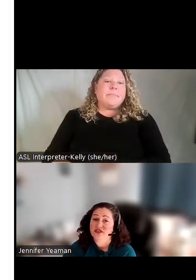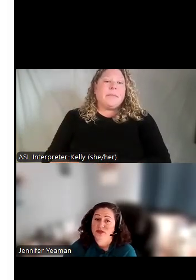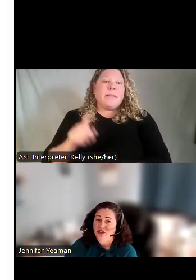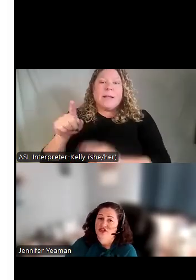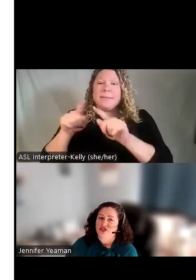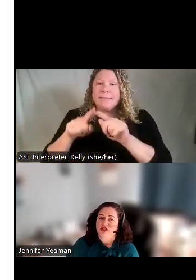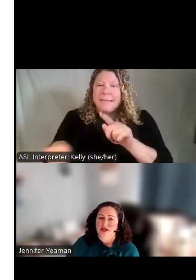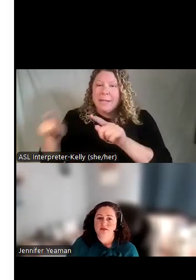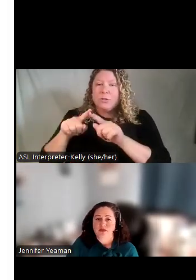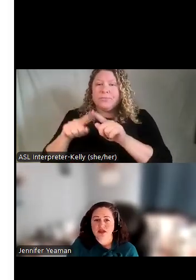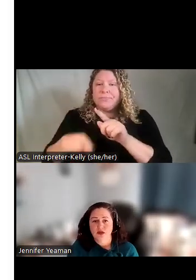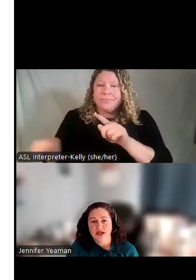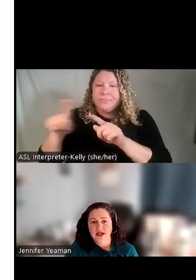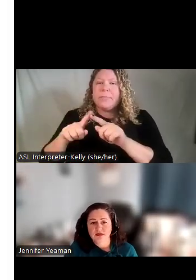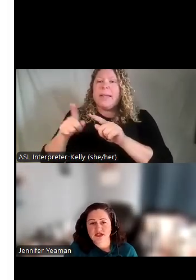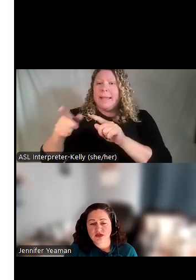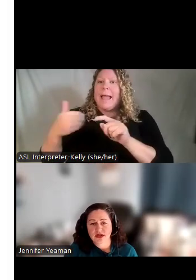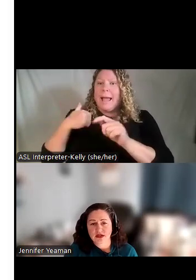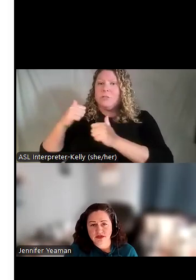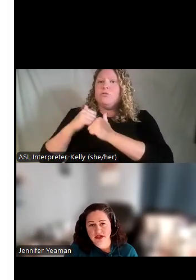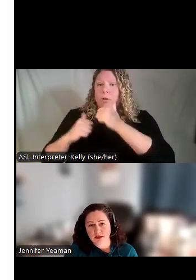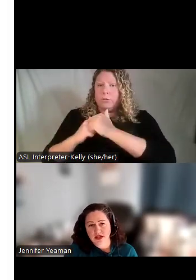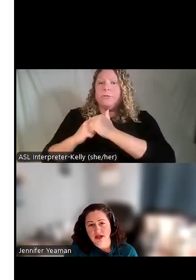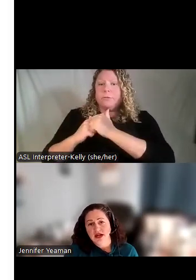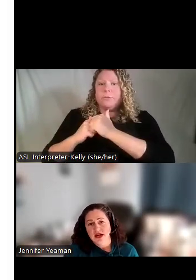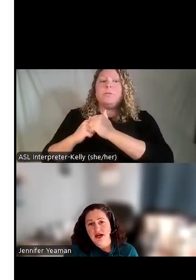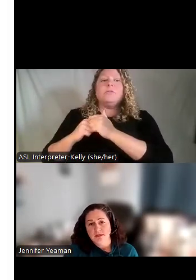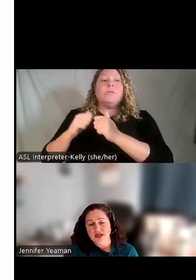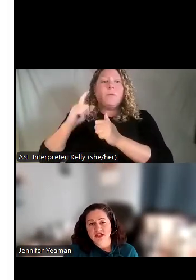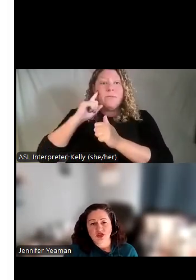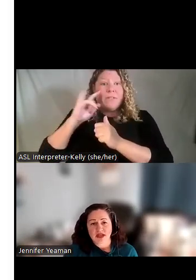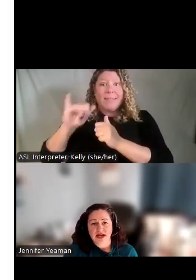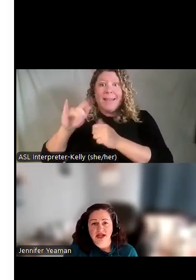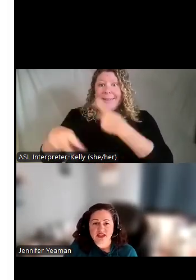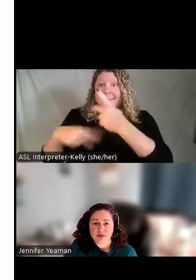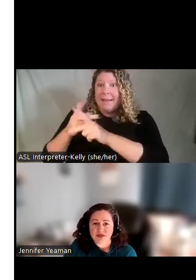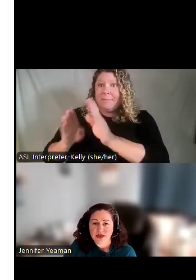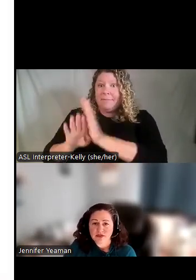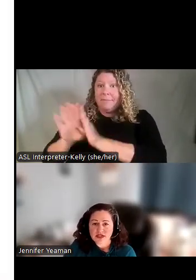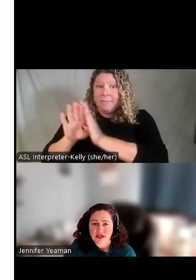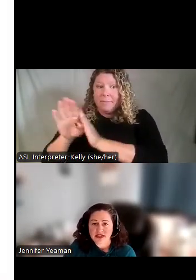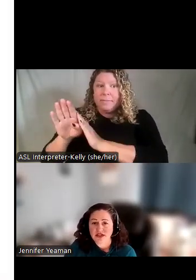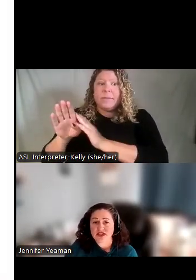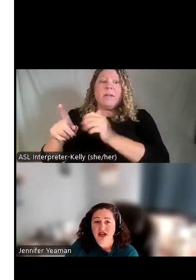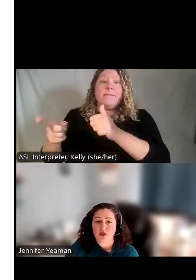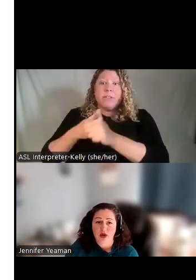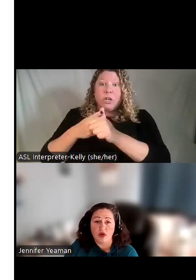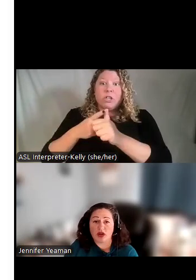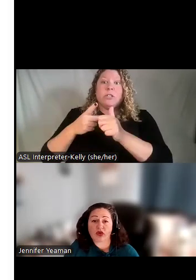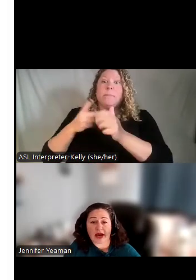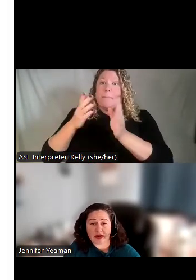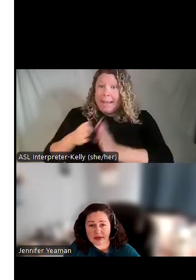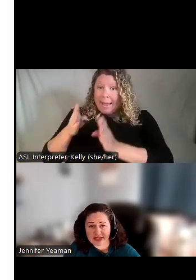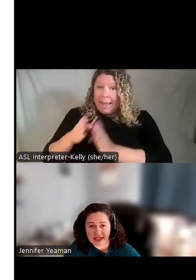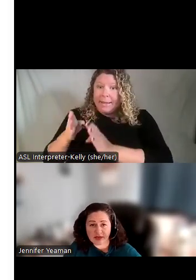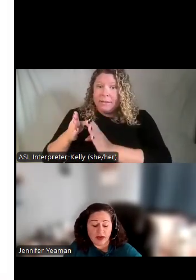and there's also a structure to it. So when it comes to iterative development, initial planning is performed to understand